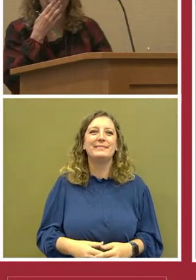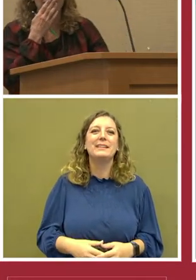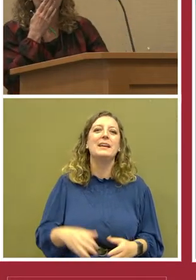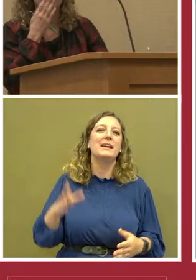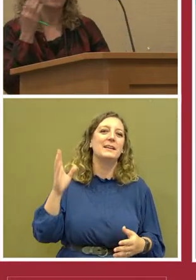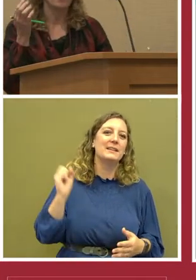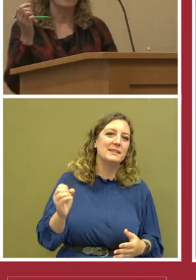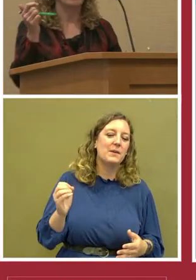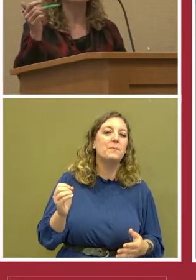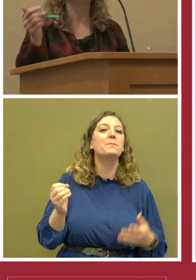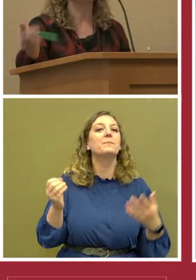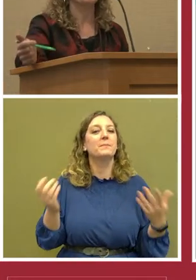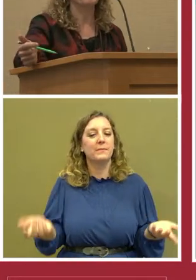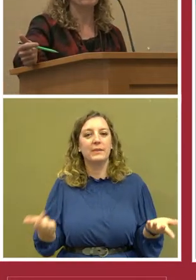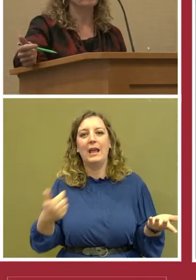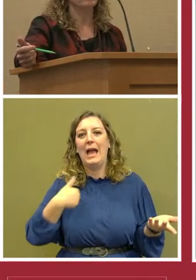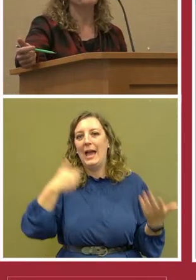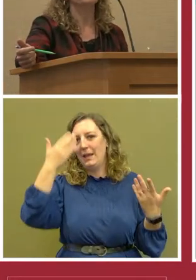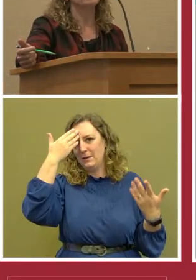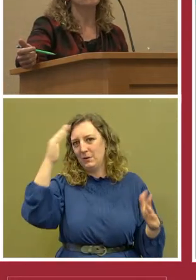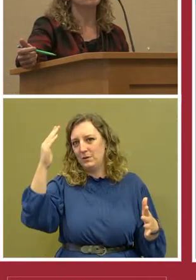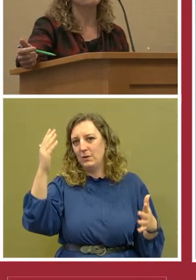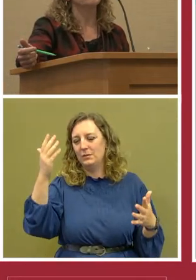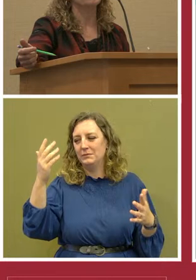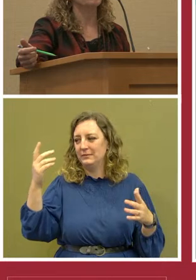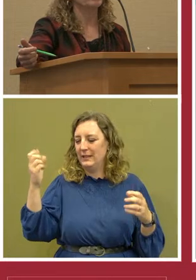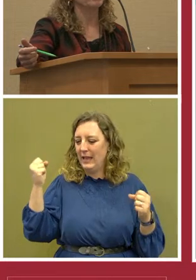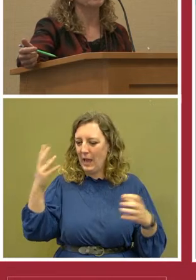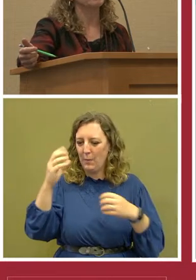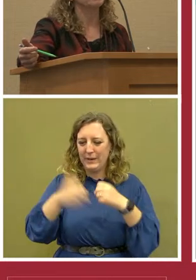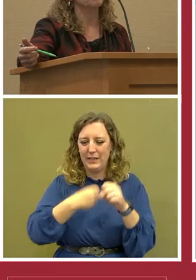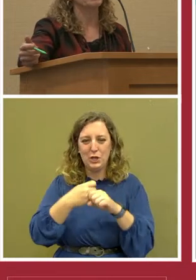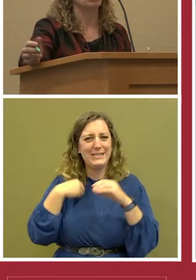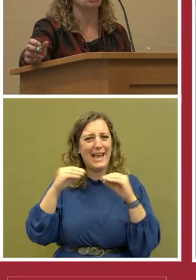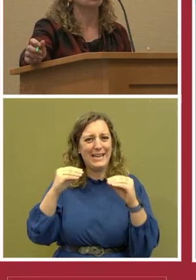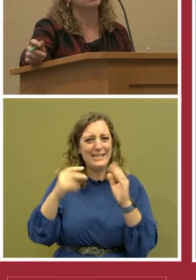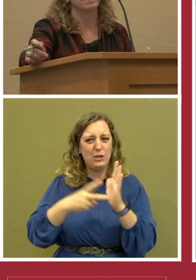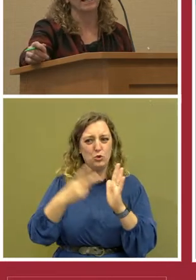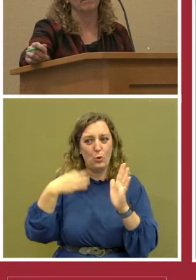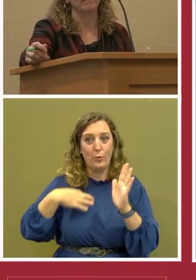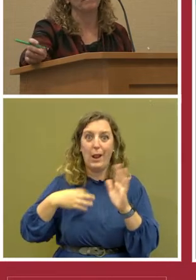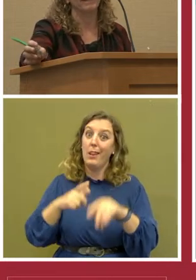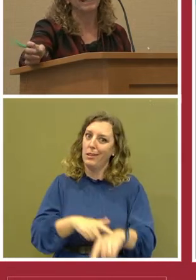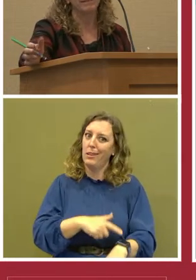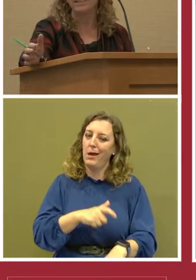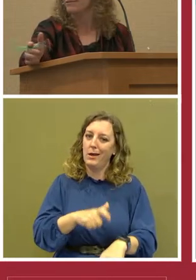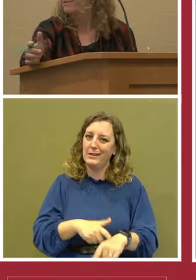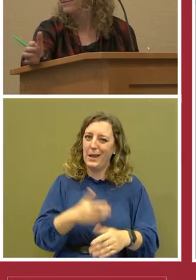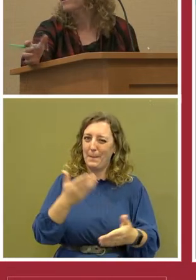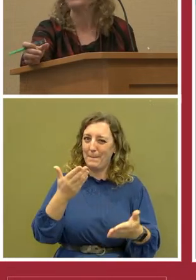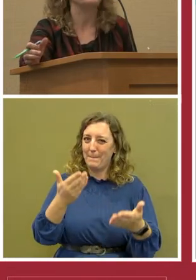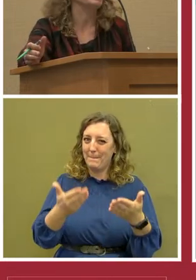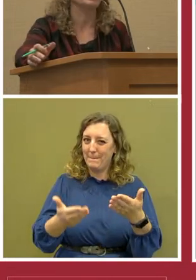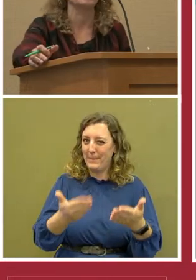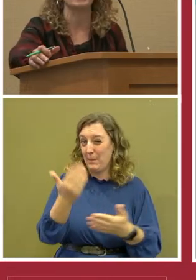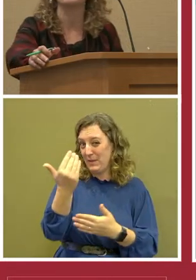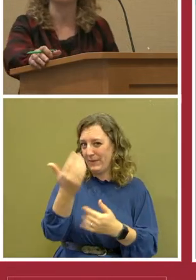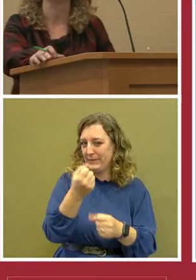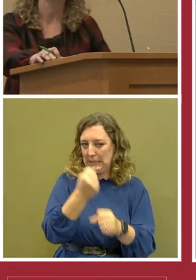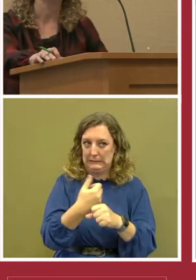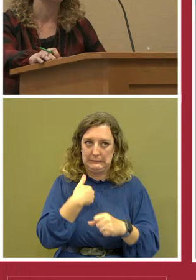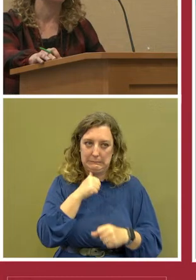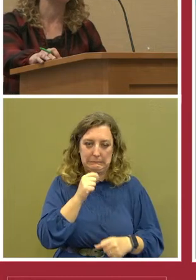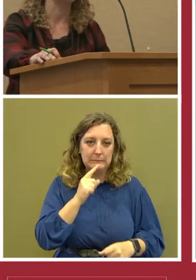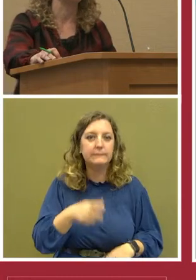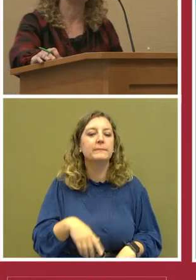So I don't know how long I've been teaching the dual credit. It's been a long time, maybe 15 years, I